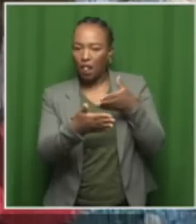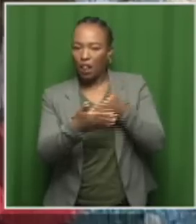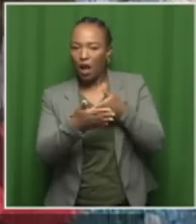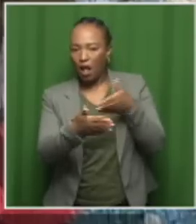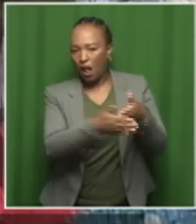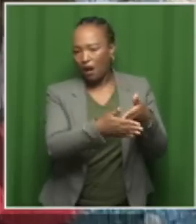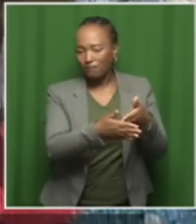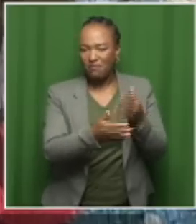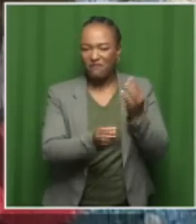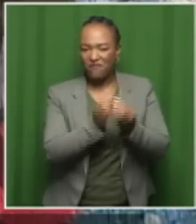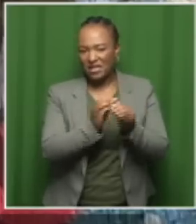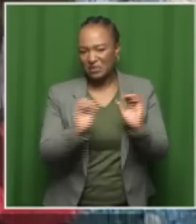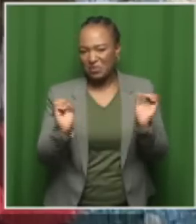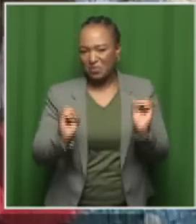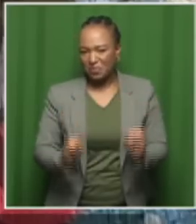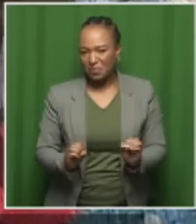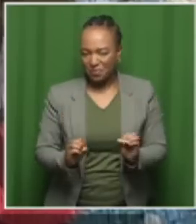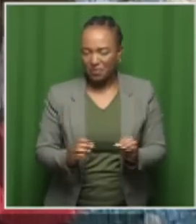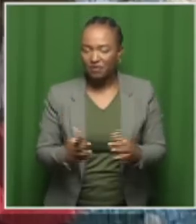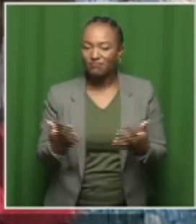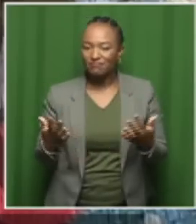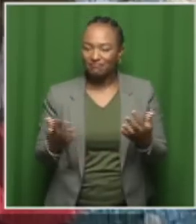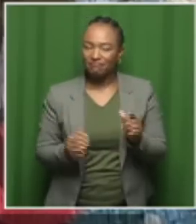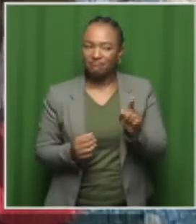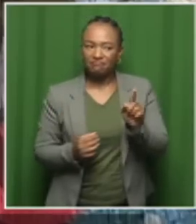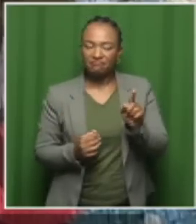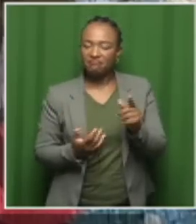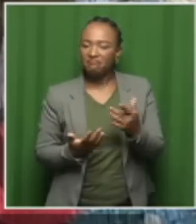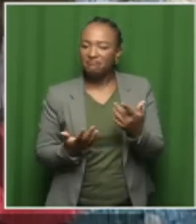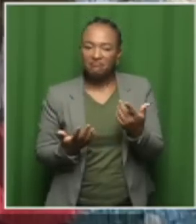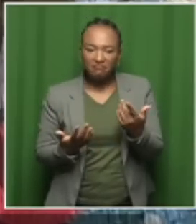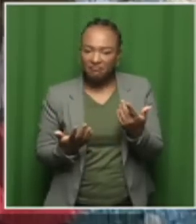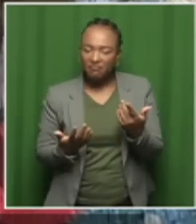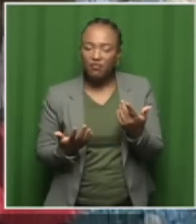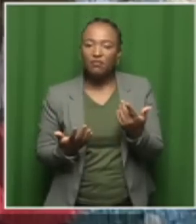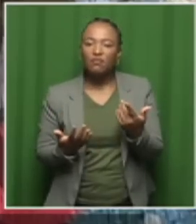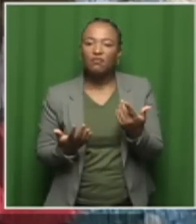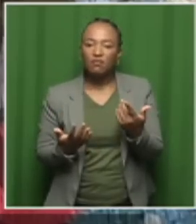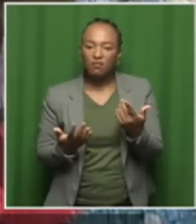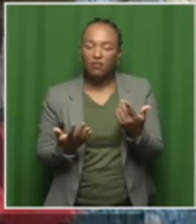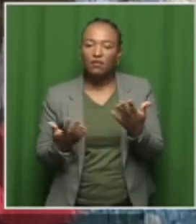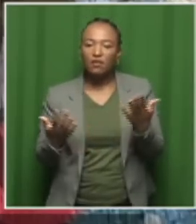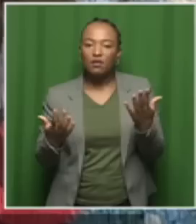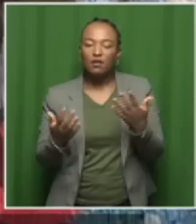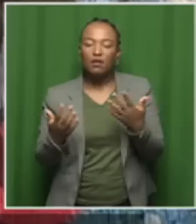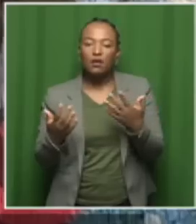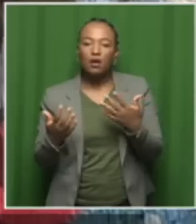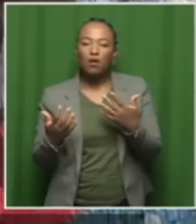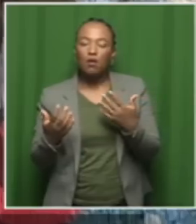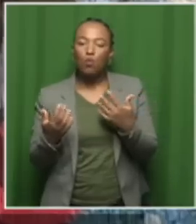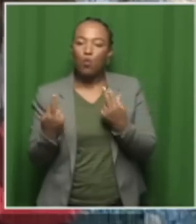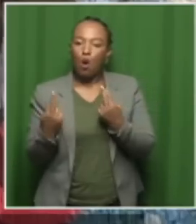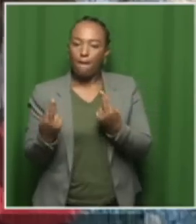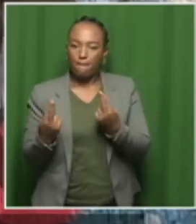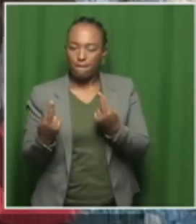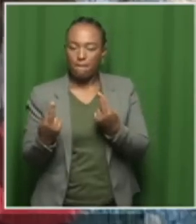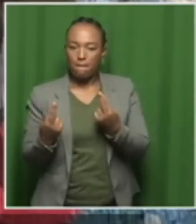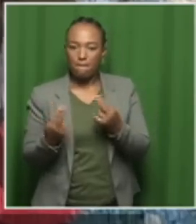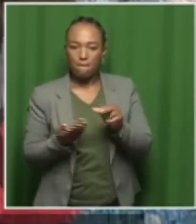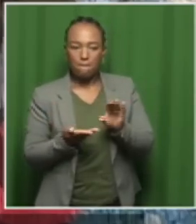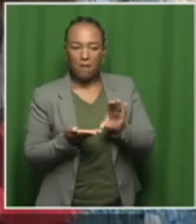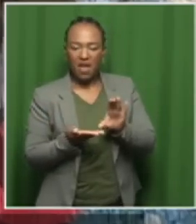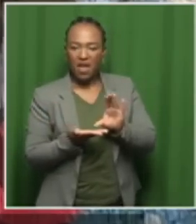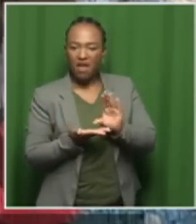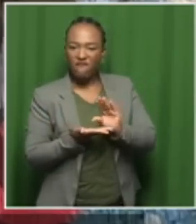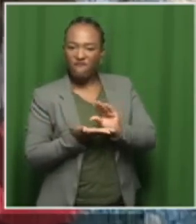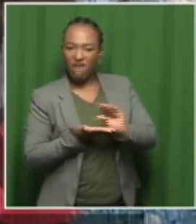partly as a result of this, you didn't see the level of investment that one had hoped for.